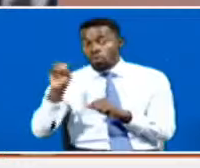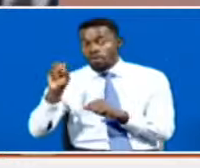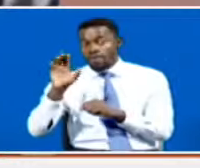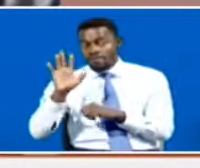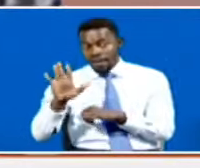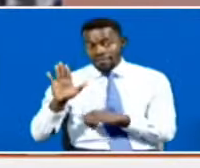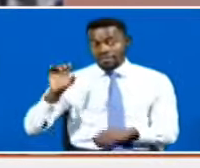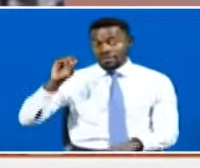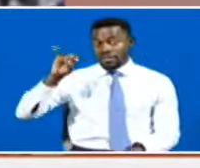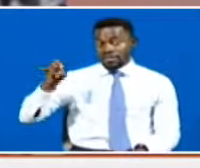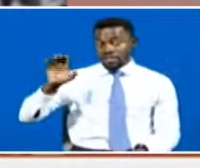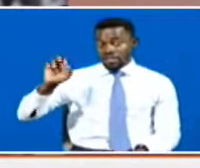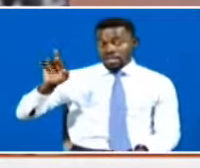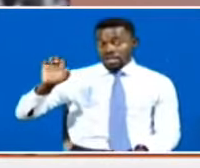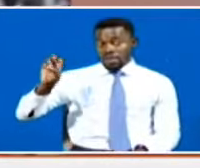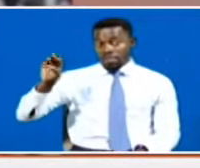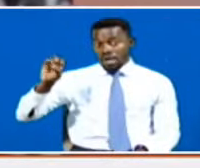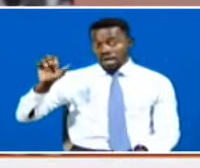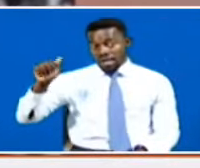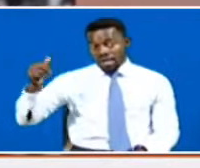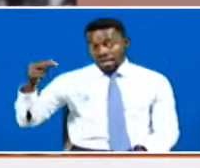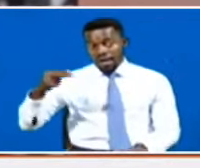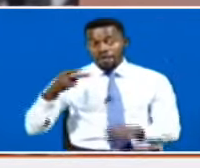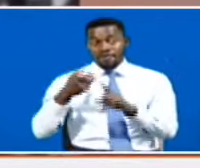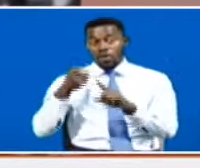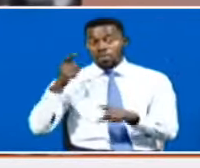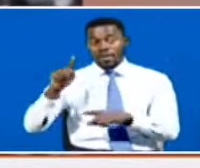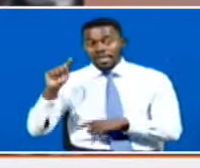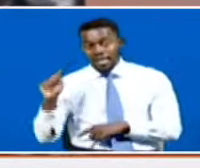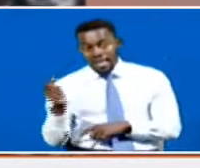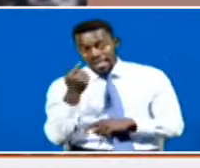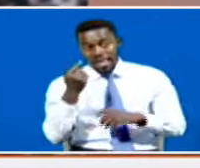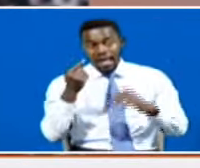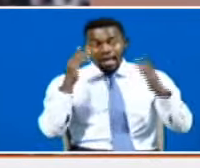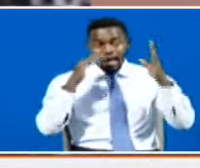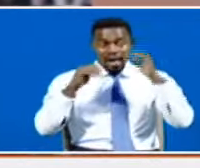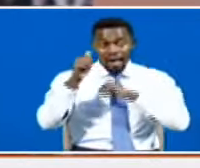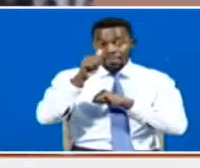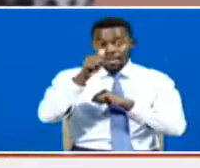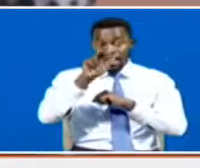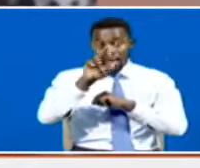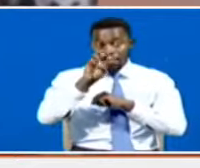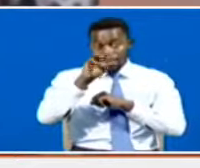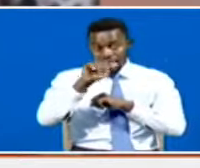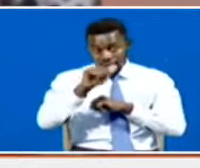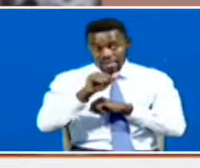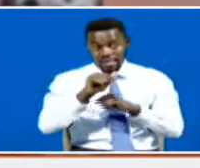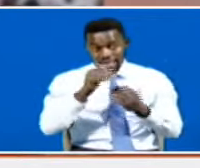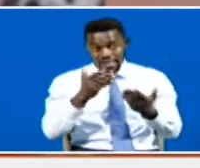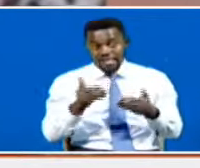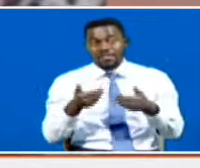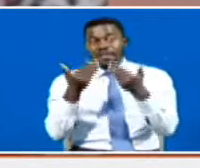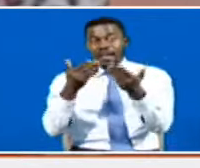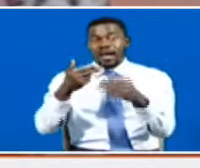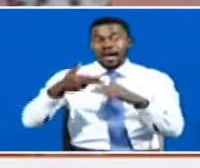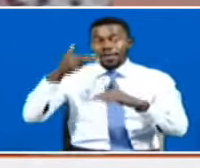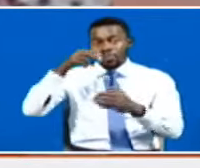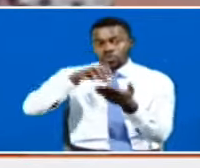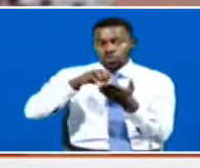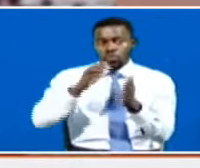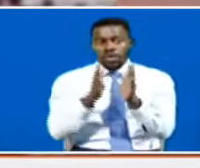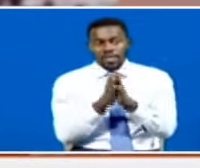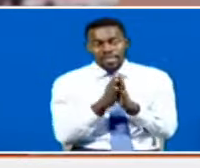General Jeremiah Kinga from the Kenya Army was promoted and appointed Chief of the General Staff by President Mwai